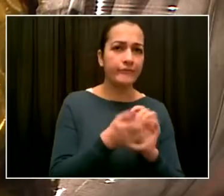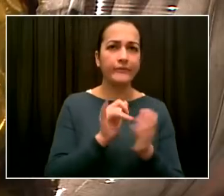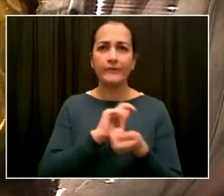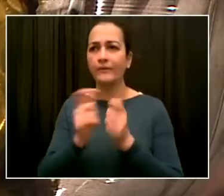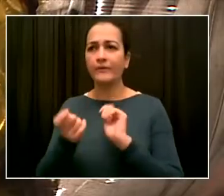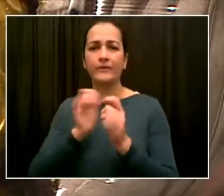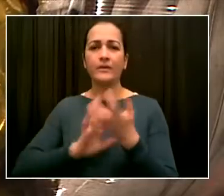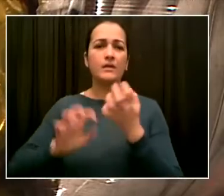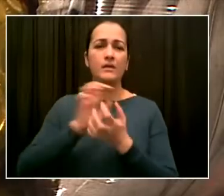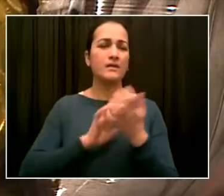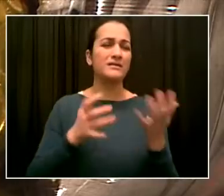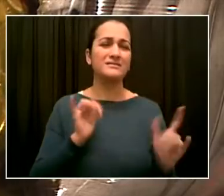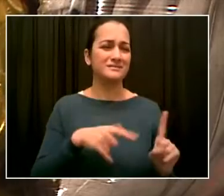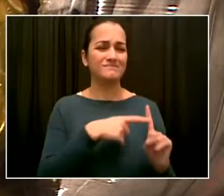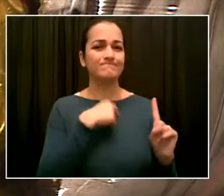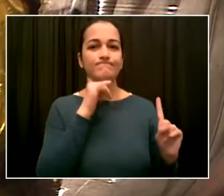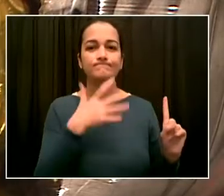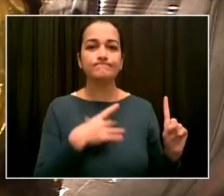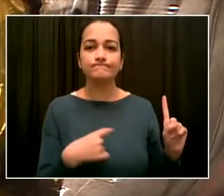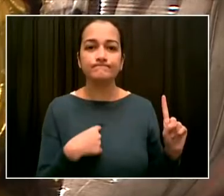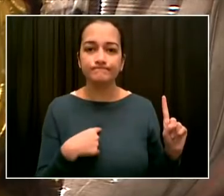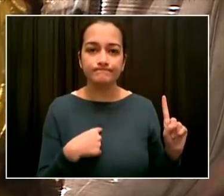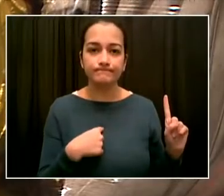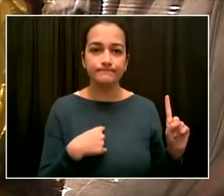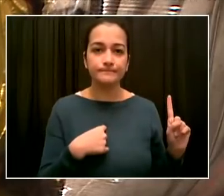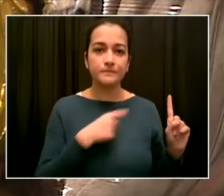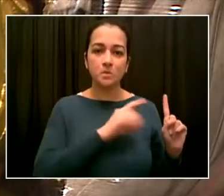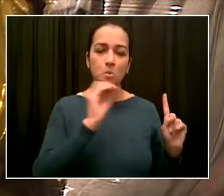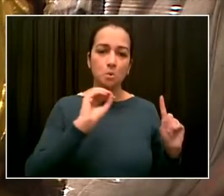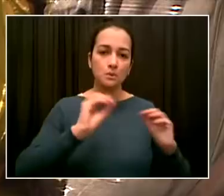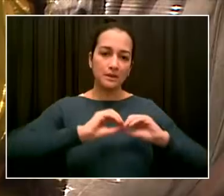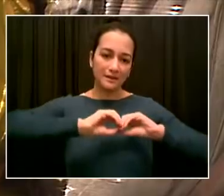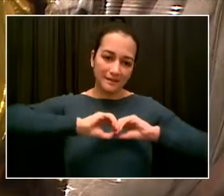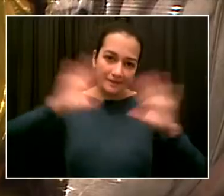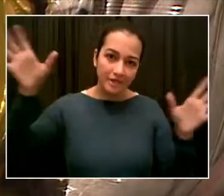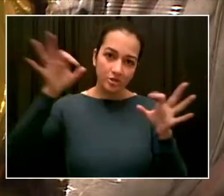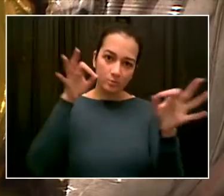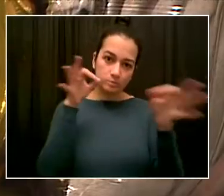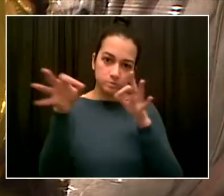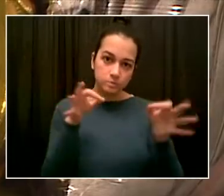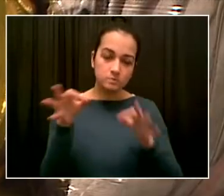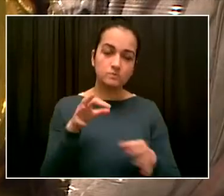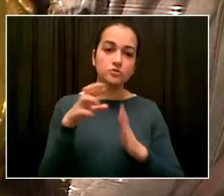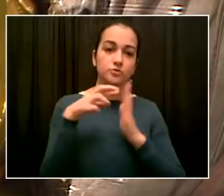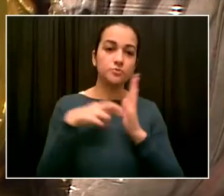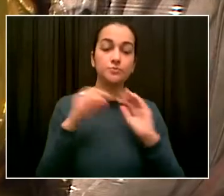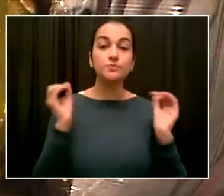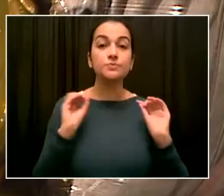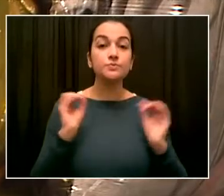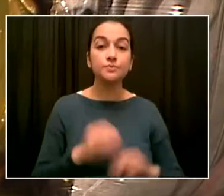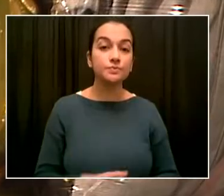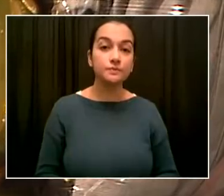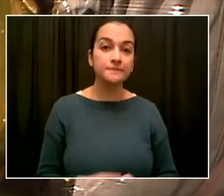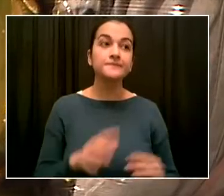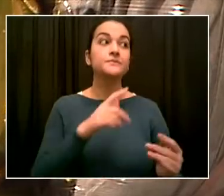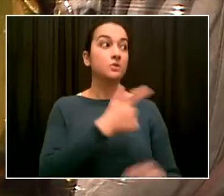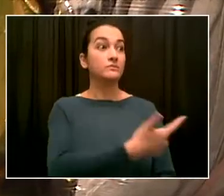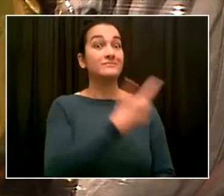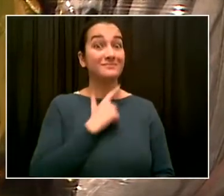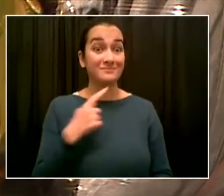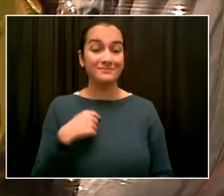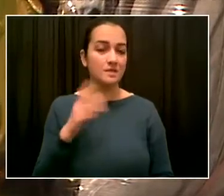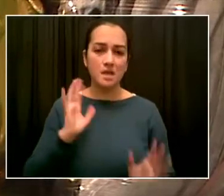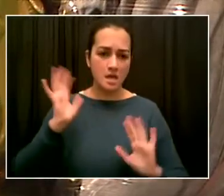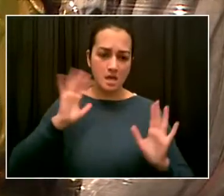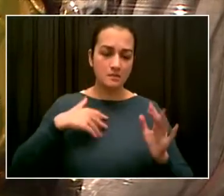enforceability, for example. That's part of why we moved to things like mandatory inclusionary housing. Claims of public benefits that never happened. That's why we